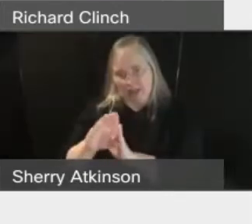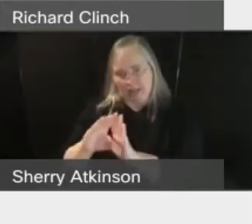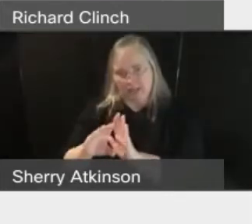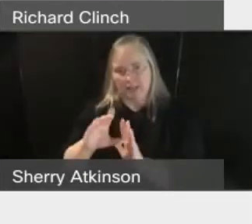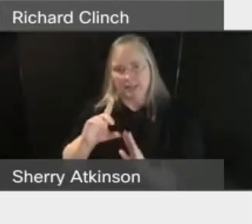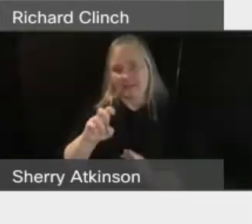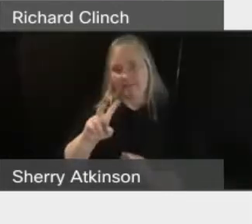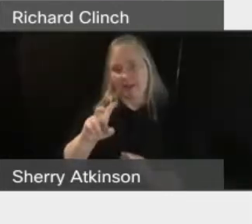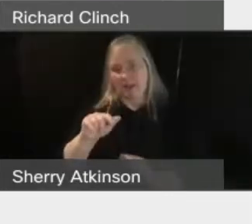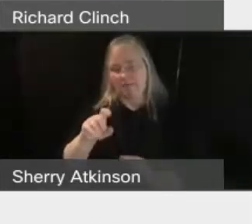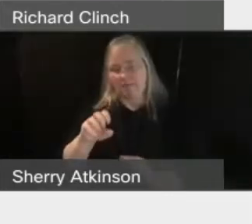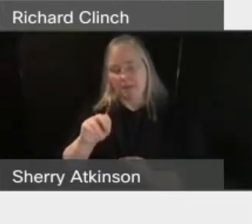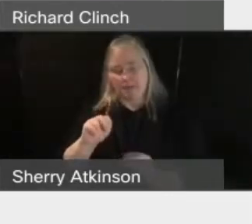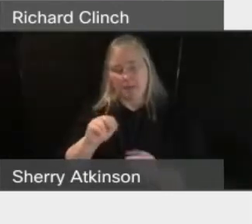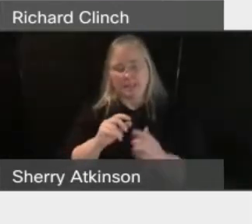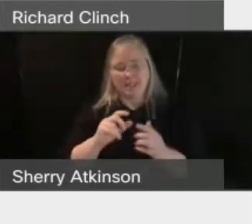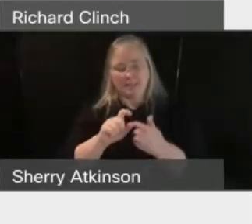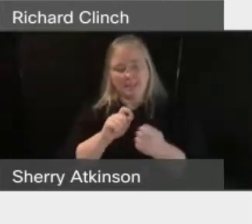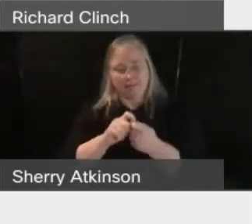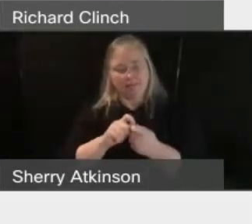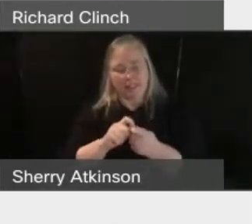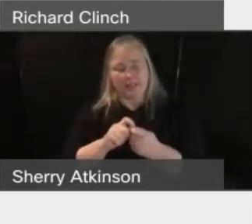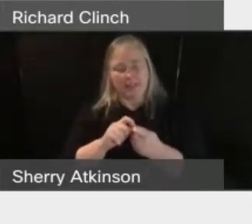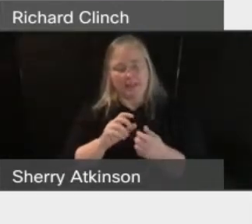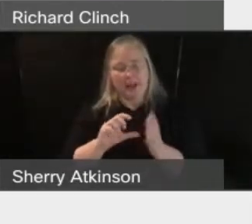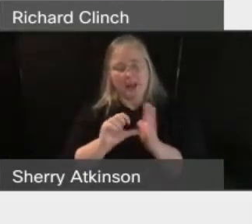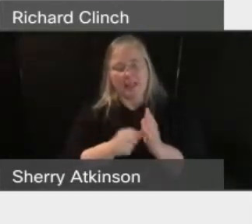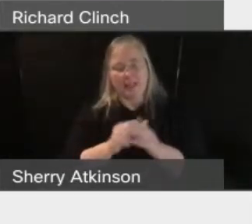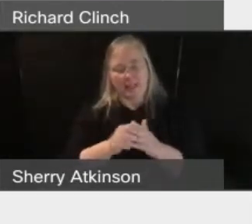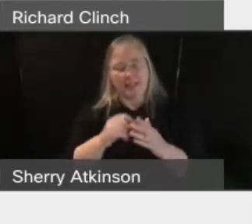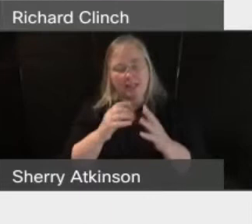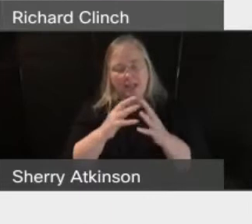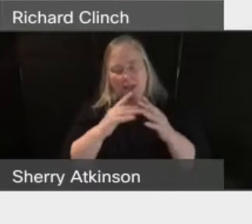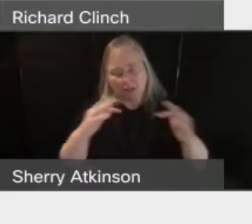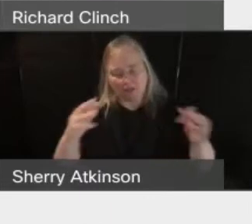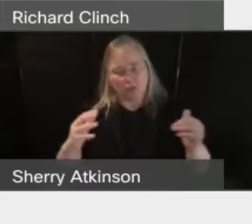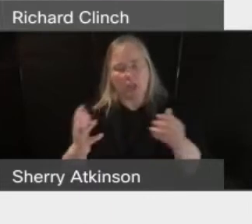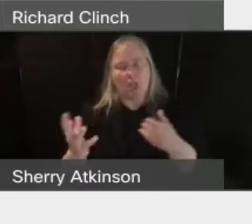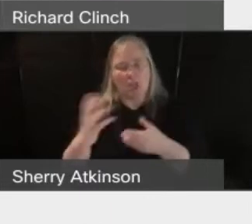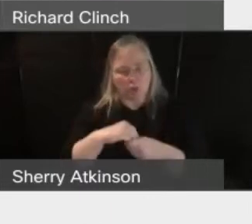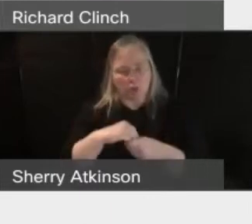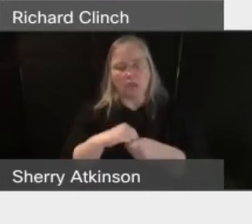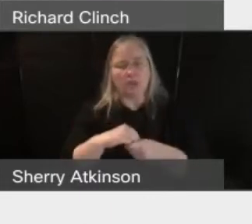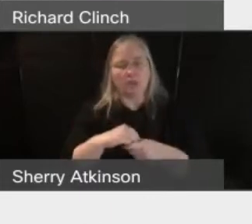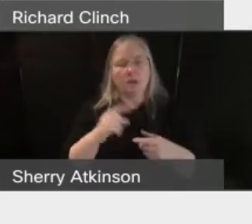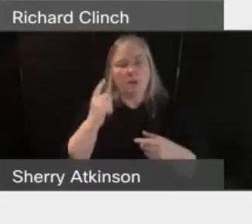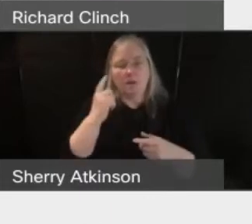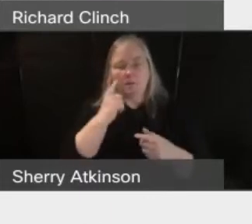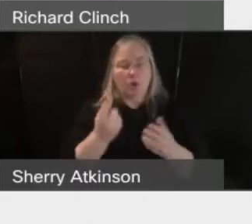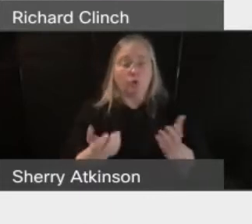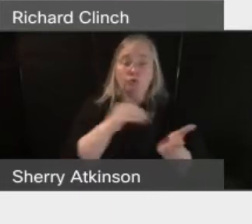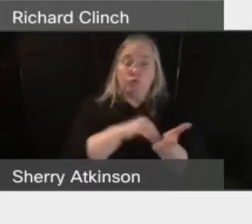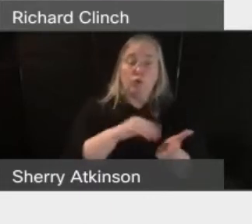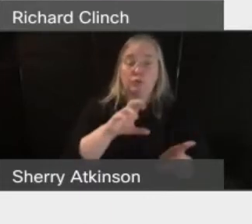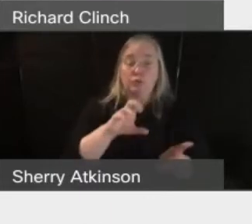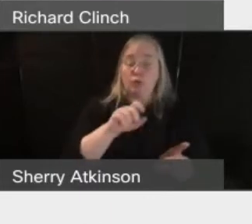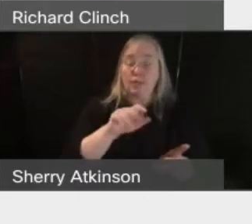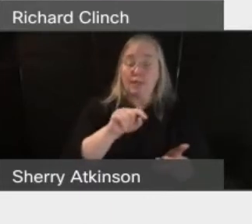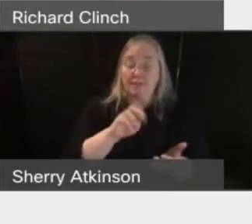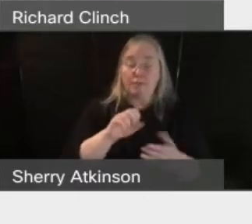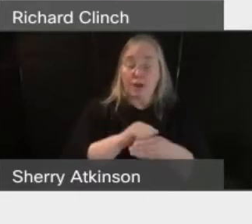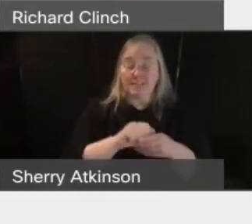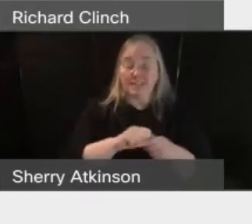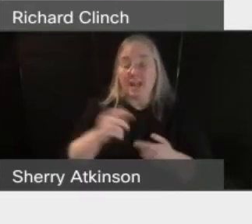the diversity and inclusion and equity around restorative practices, our hiring practices, shifting all of